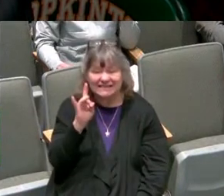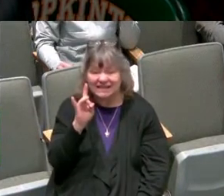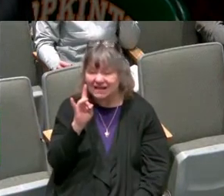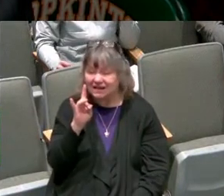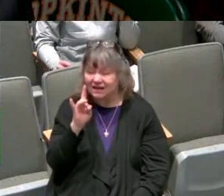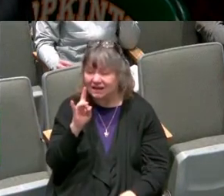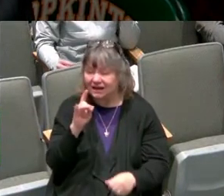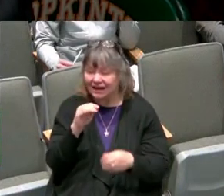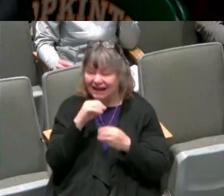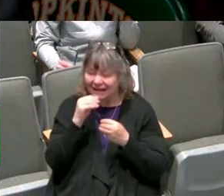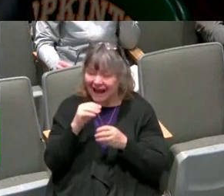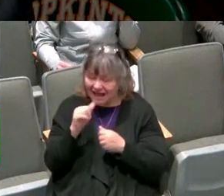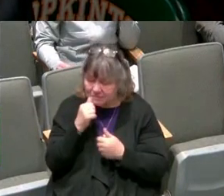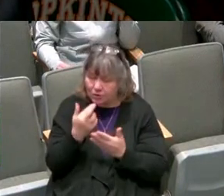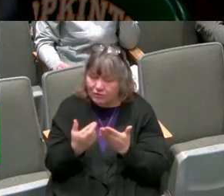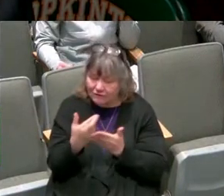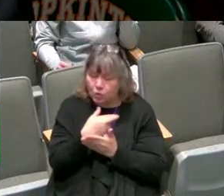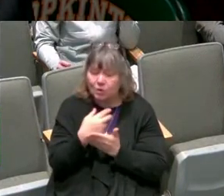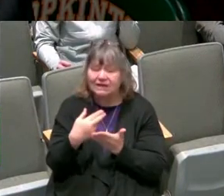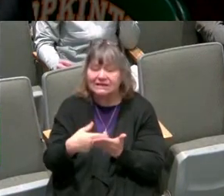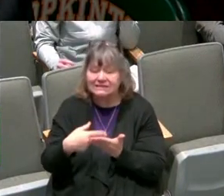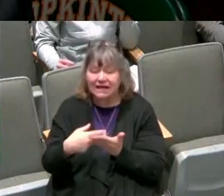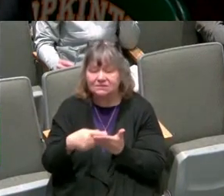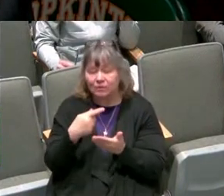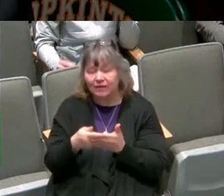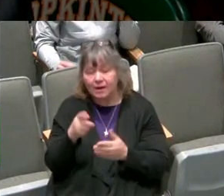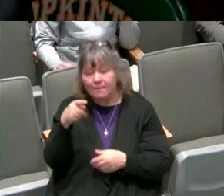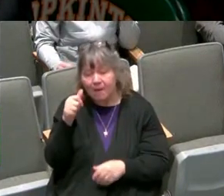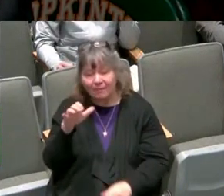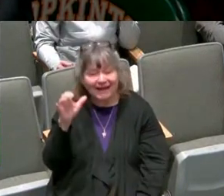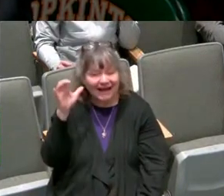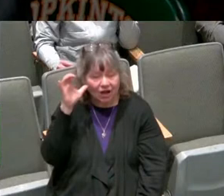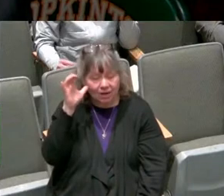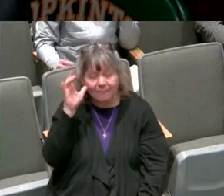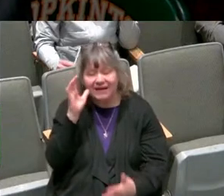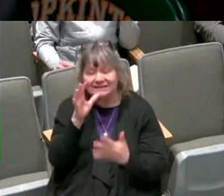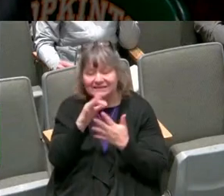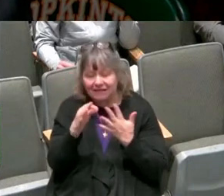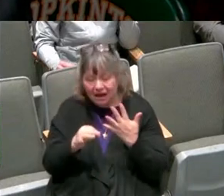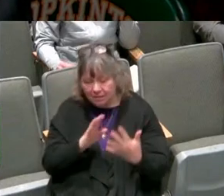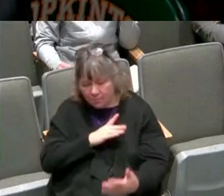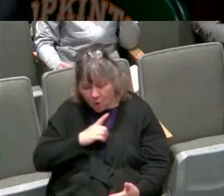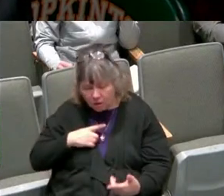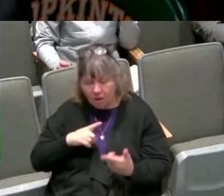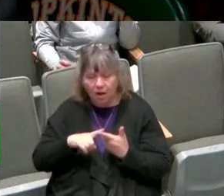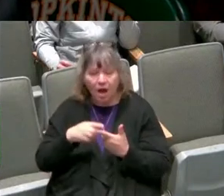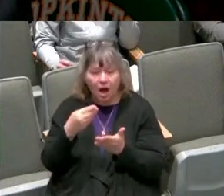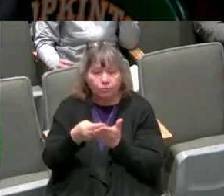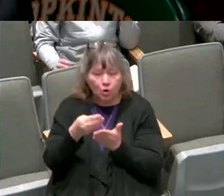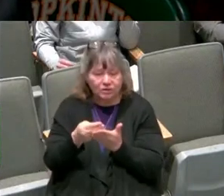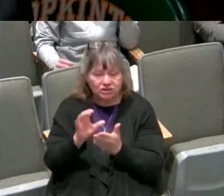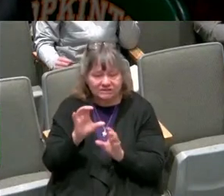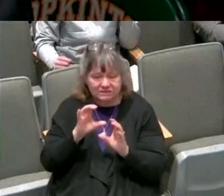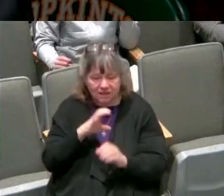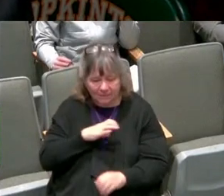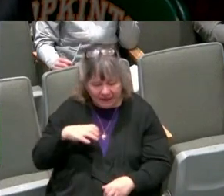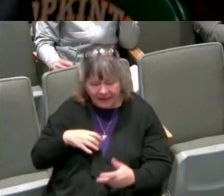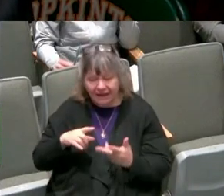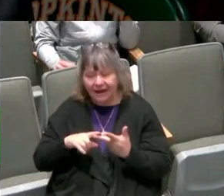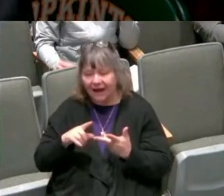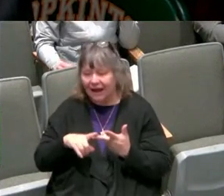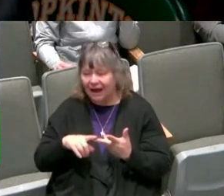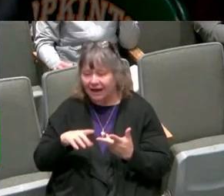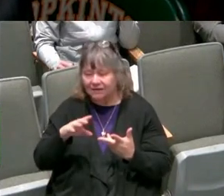in the motion has been reviewed and discussed but in public hearings by the select board by the appropriation committee and by the capital Improvement committee